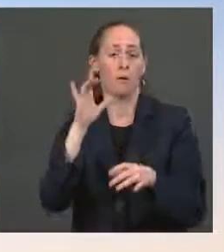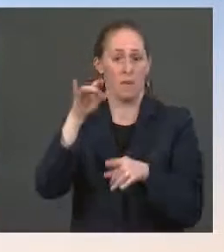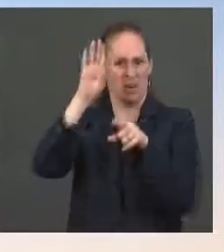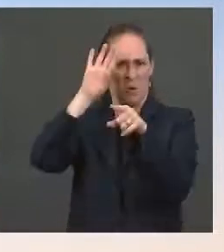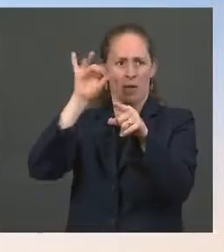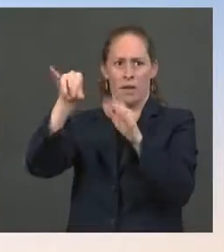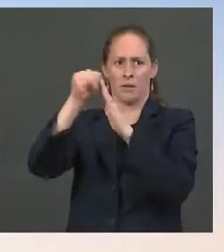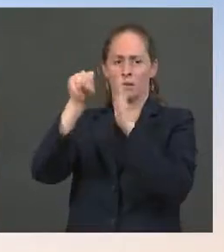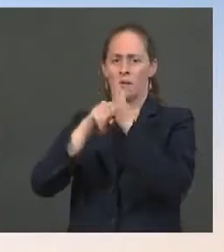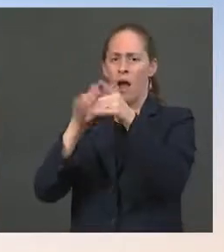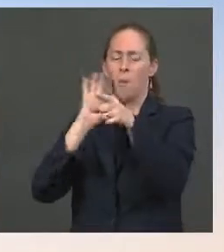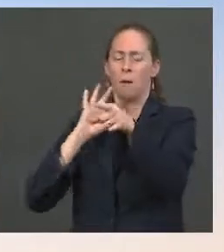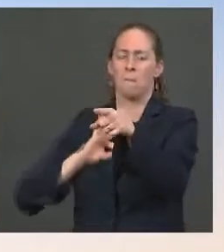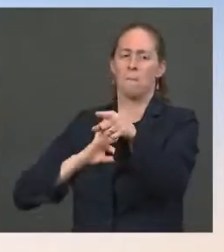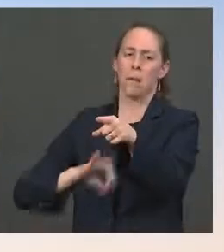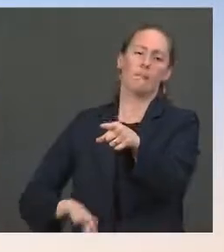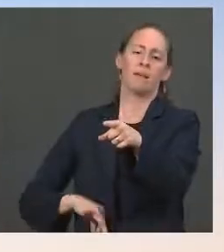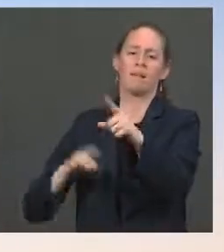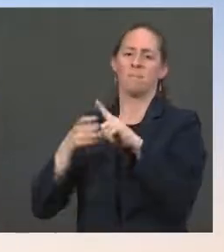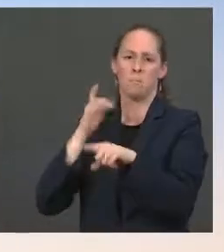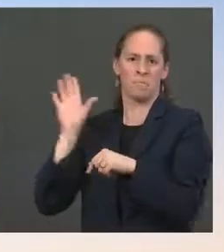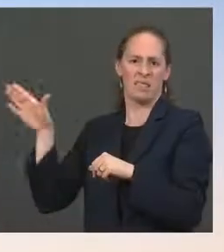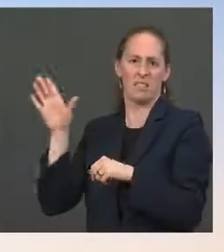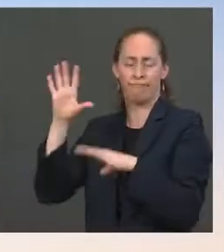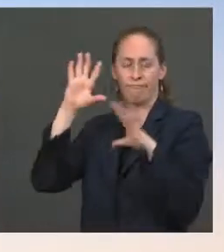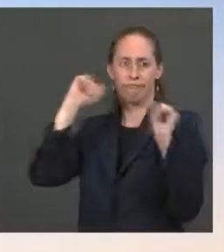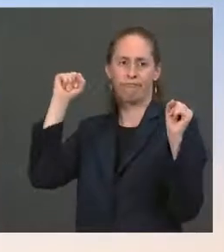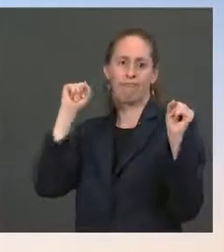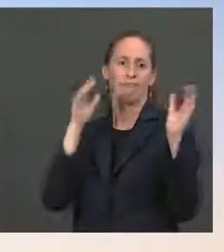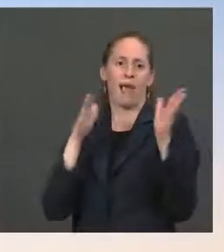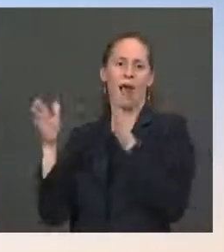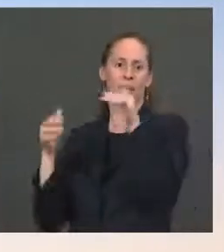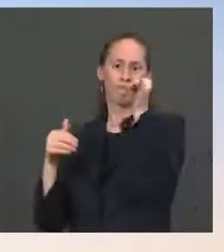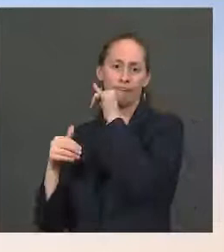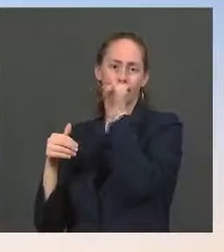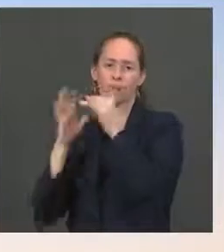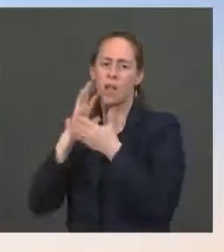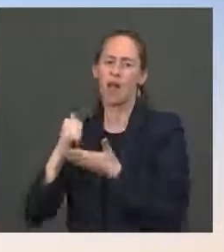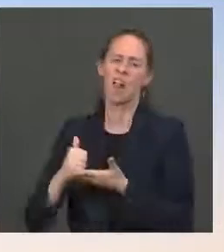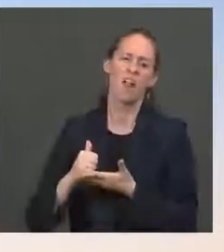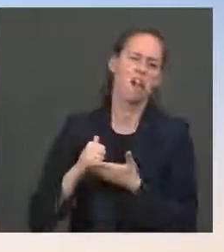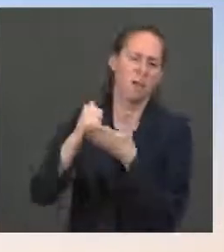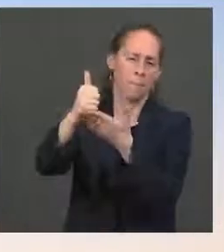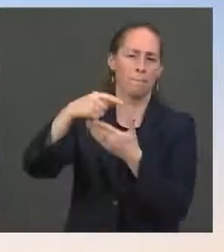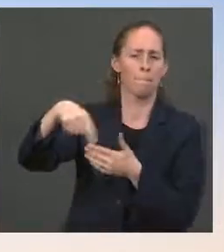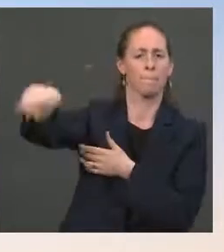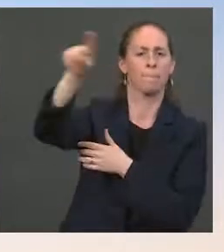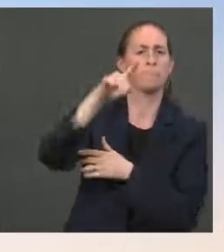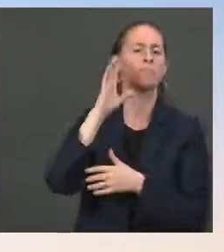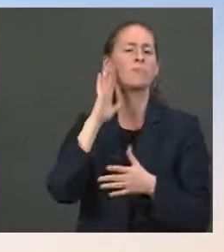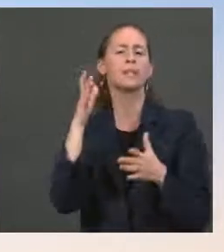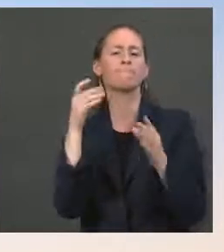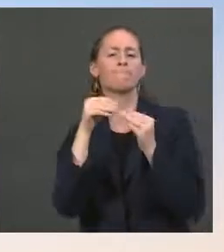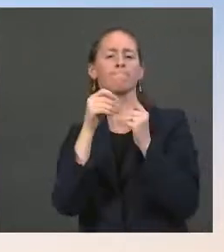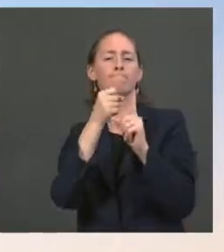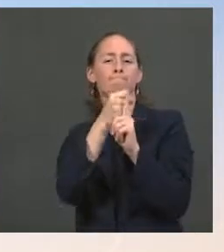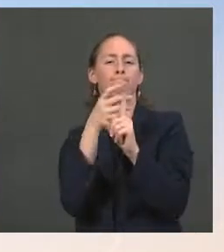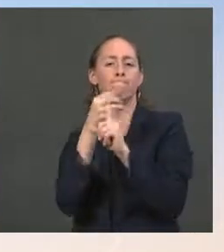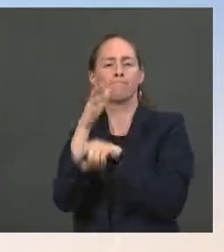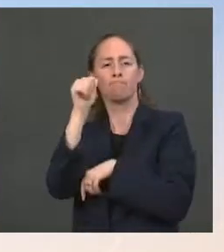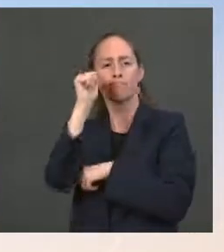president's bold and ambitious agenda. He wants to go out there and talk about the components and the pieces of these bills that will make